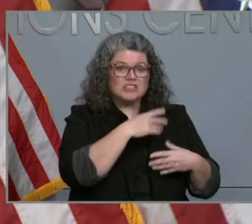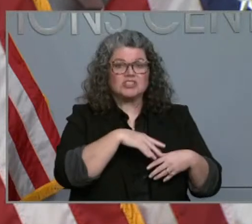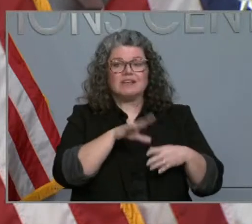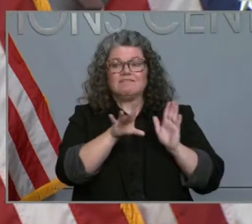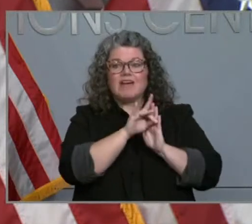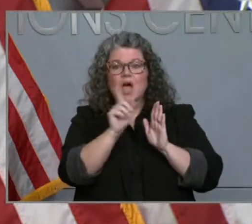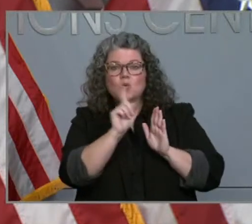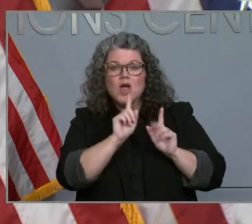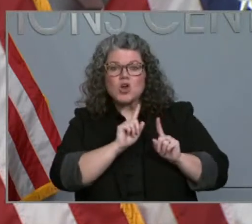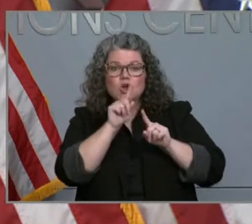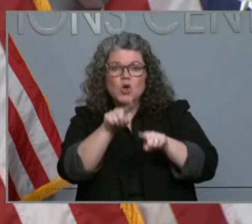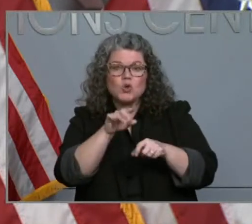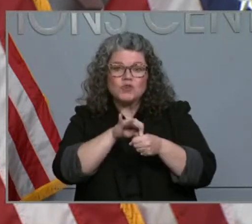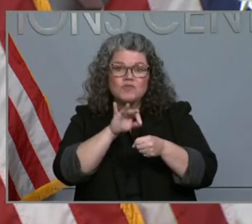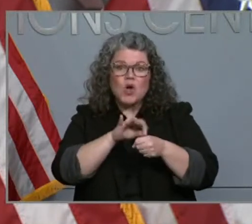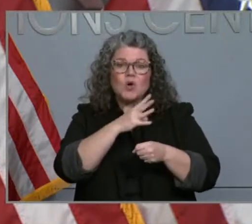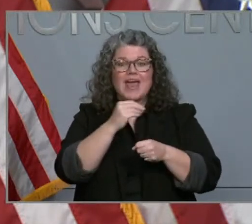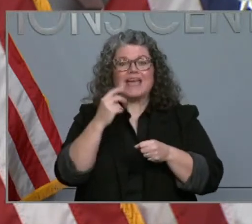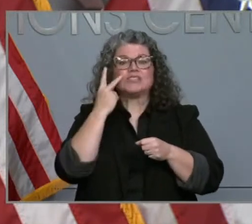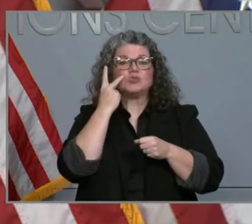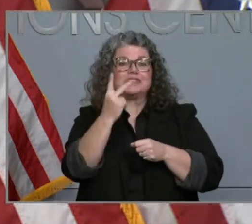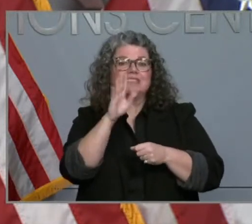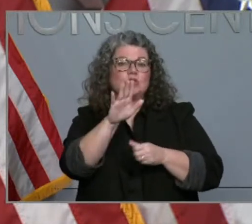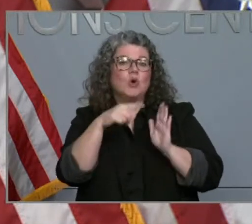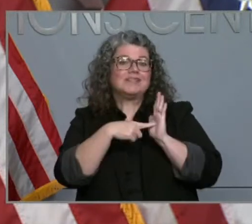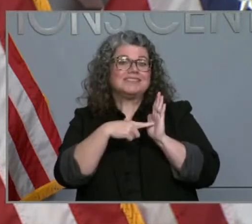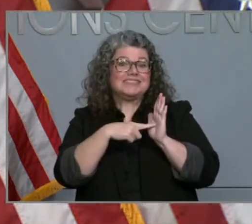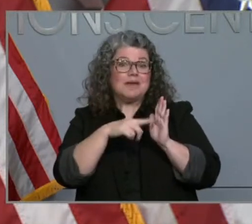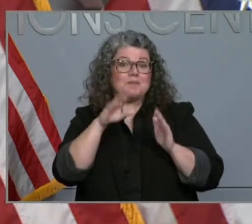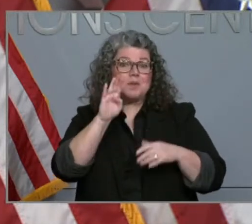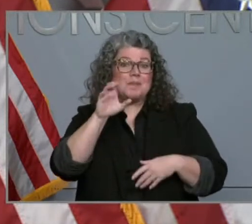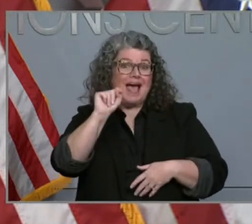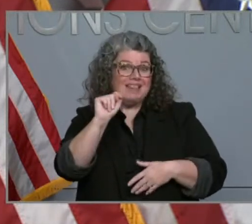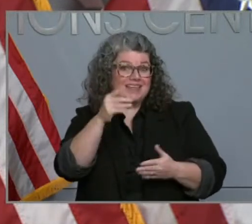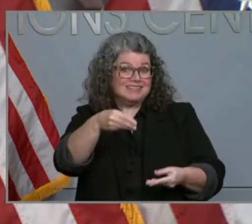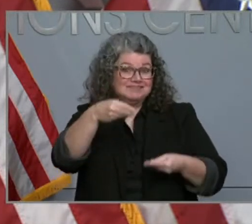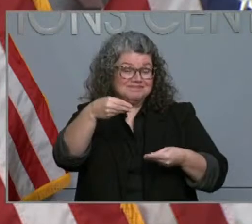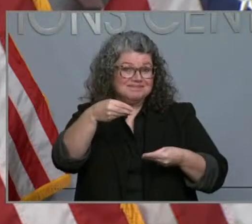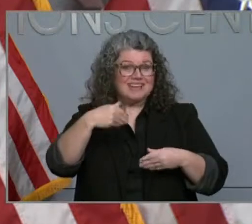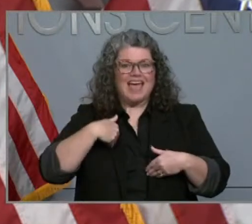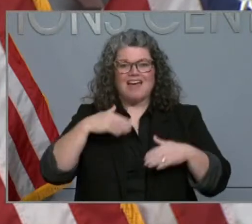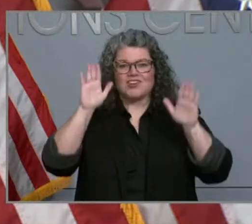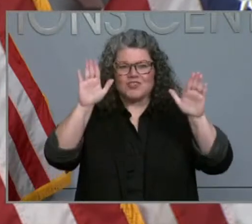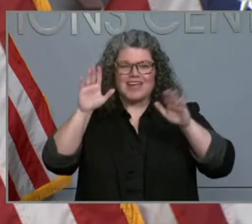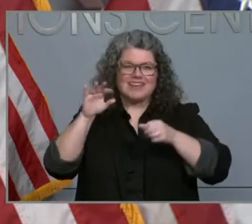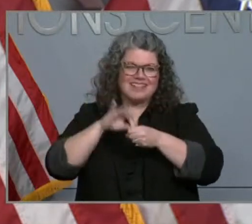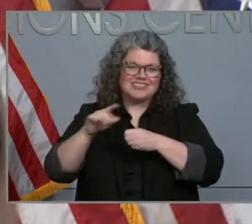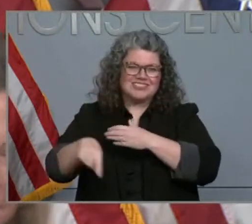precinct polling location, and to see your sample ballot. Thank you, and have a great election day, everyone.